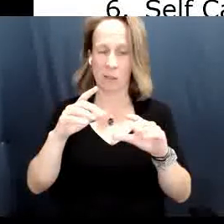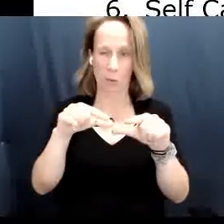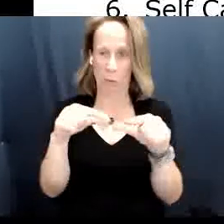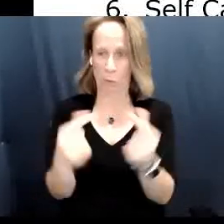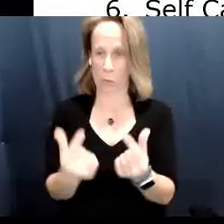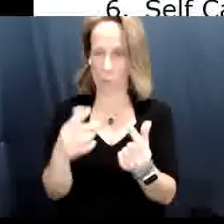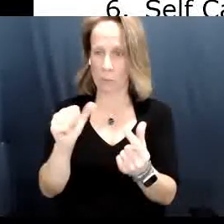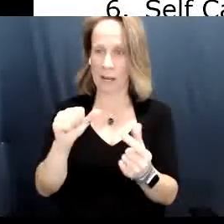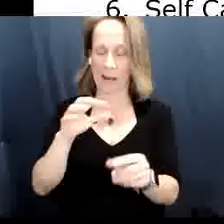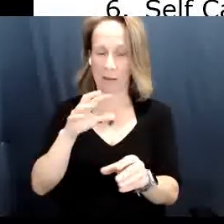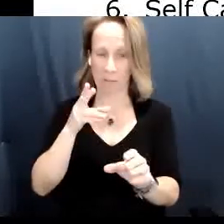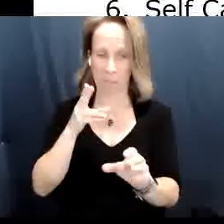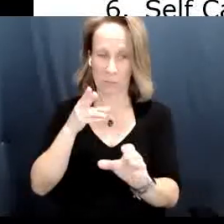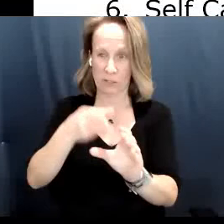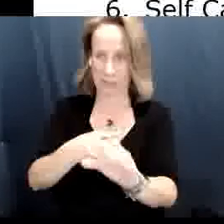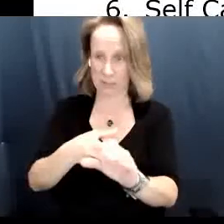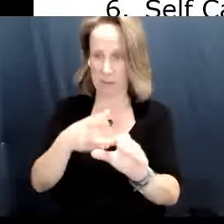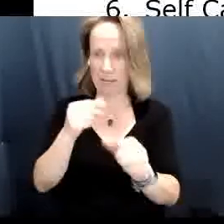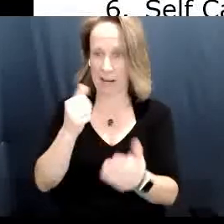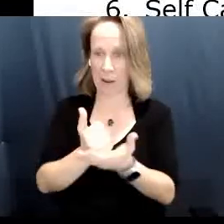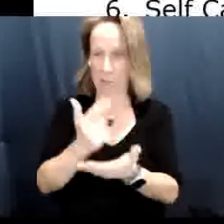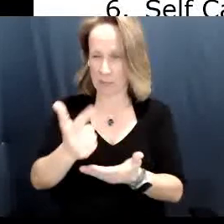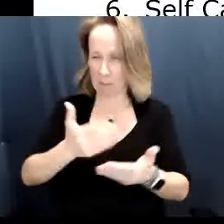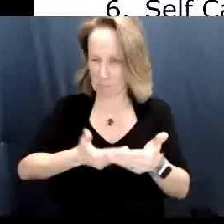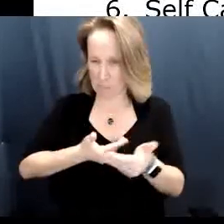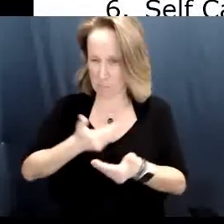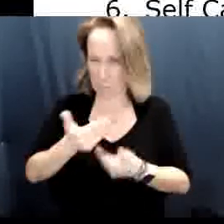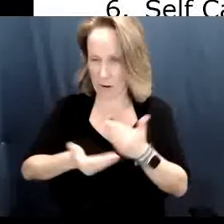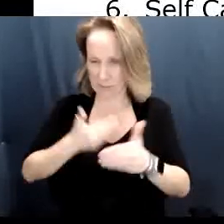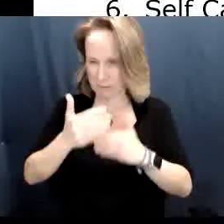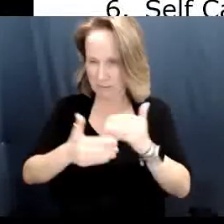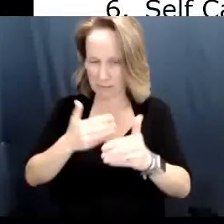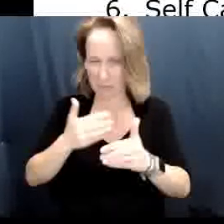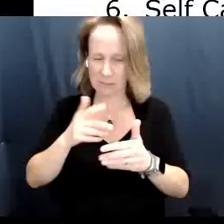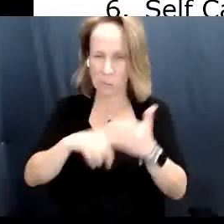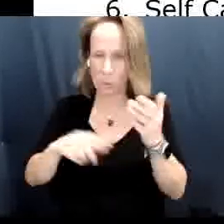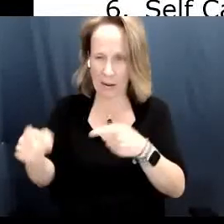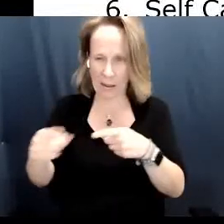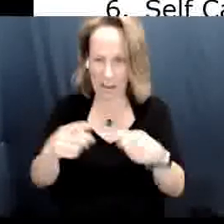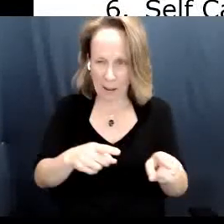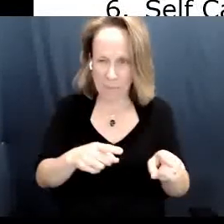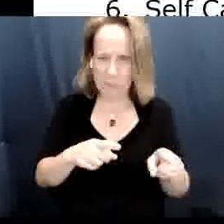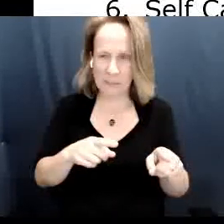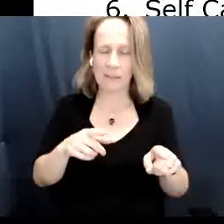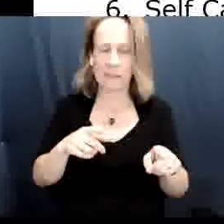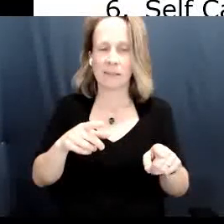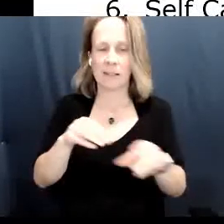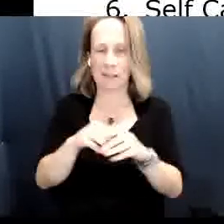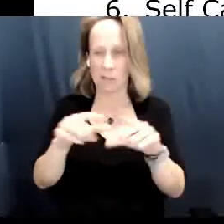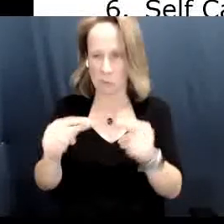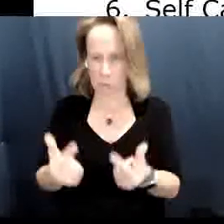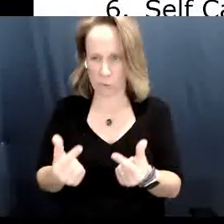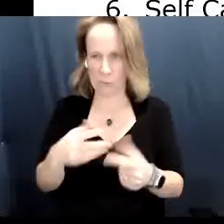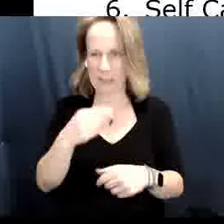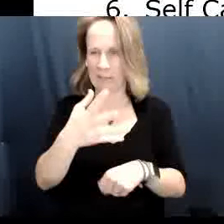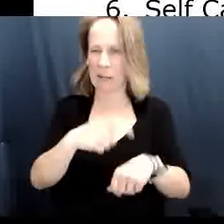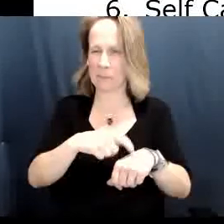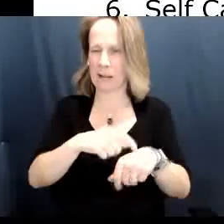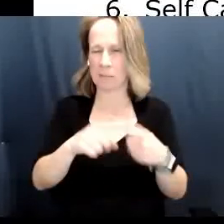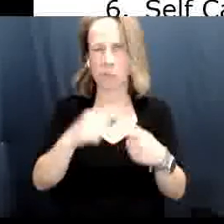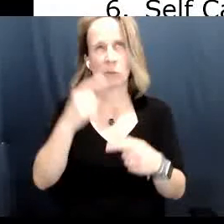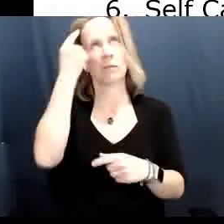the discussion. And it sometimes also makes sense to do them before the learning and discussion and use that time to reflect as a